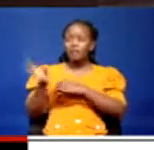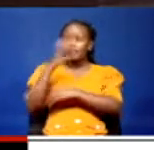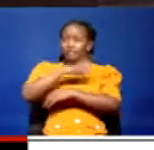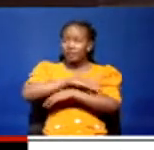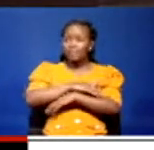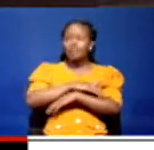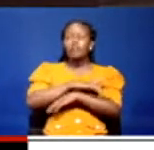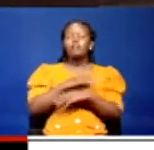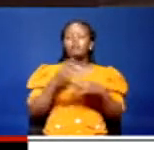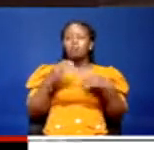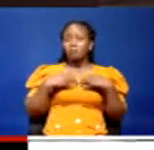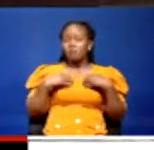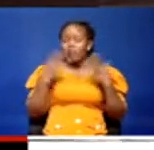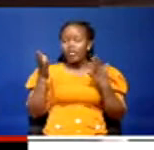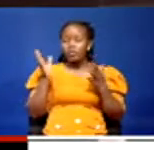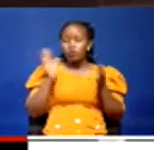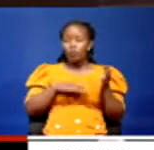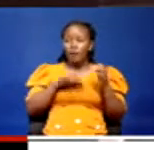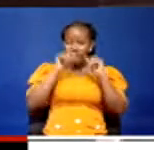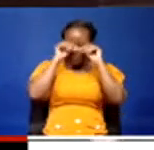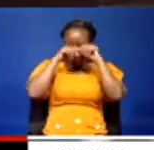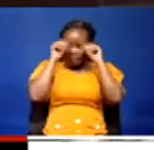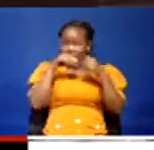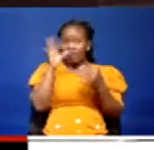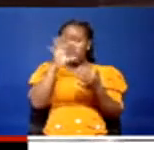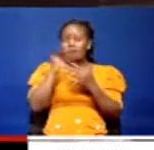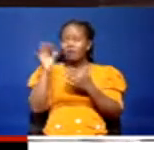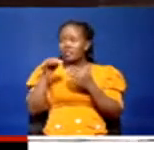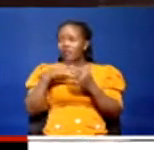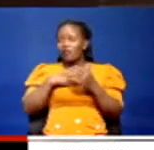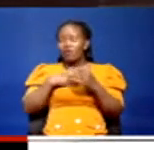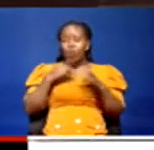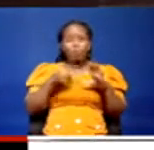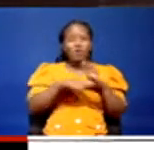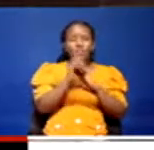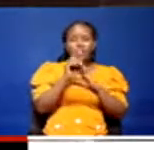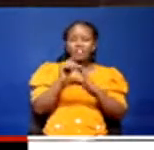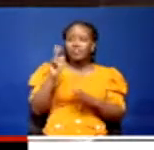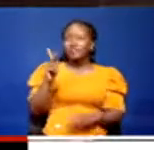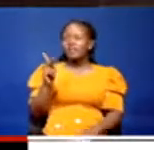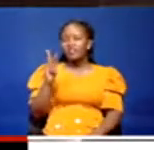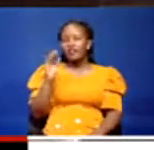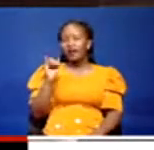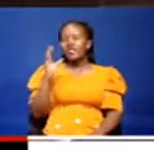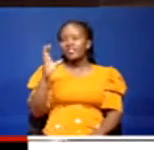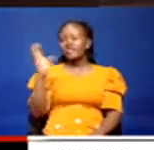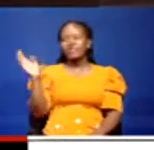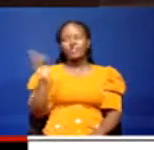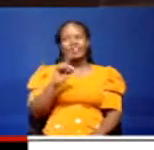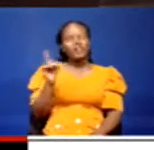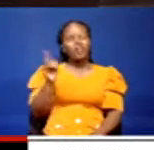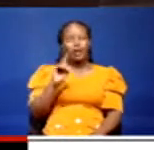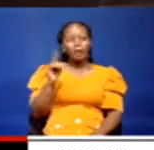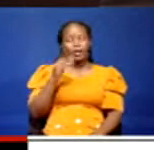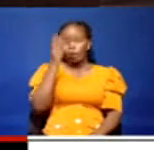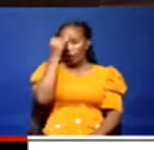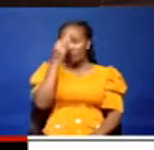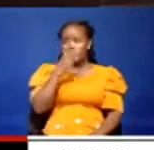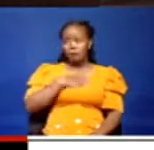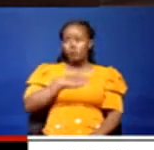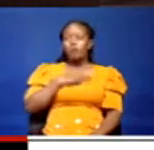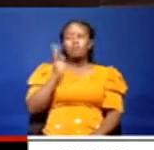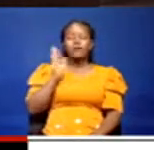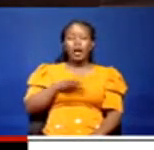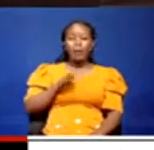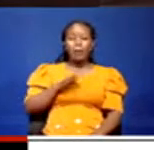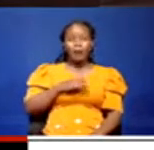me down there, I could not even go to KICC. Honestly, because I am a mother and I've given birth, as I waited, I felt